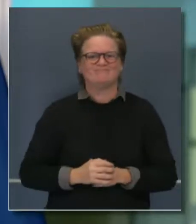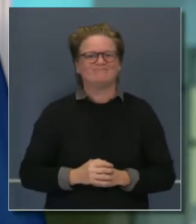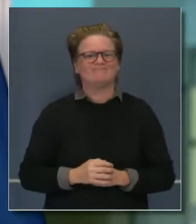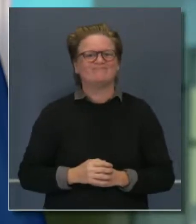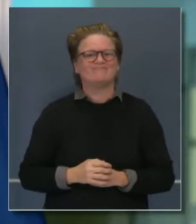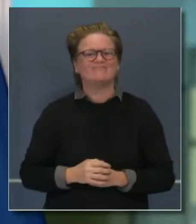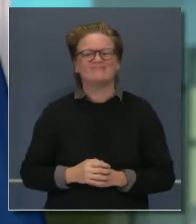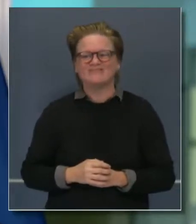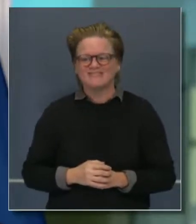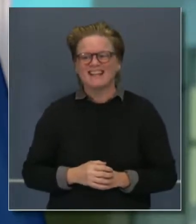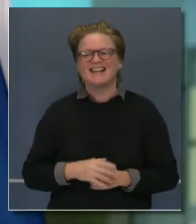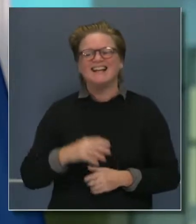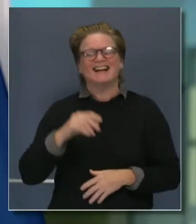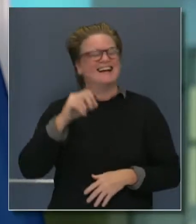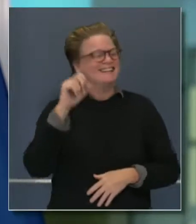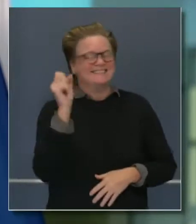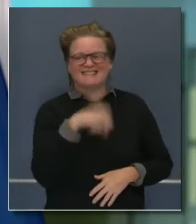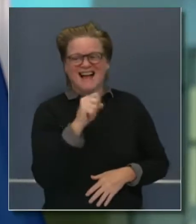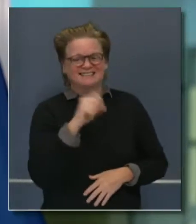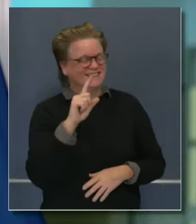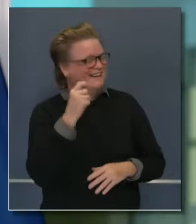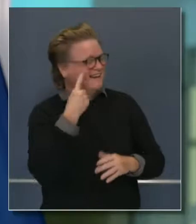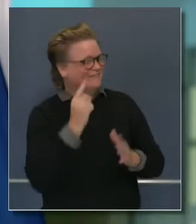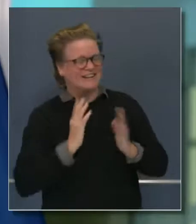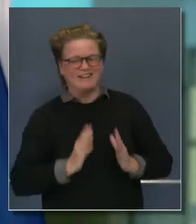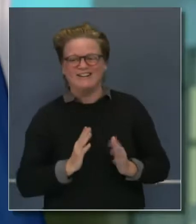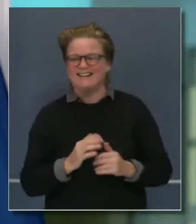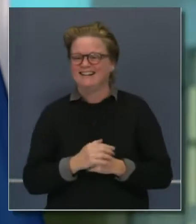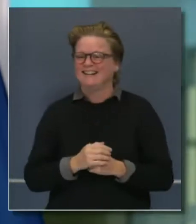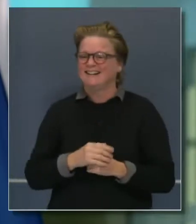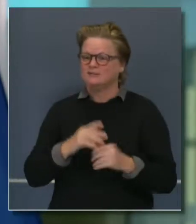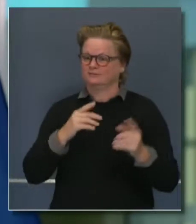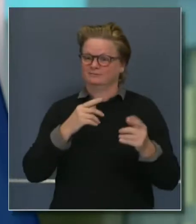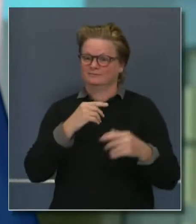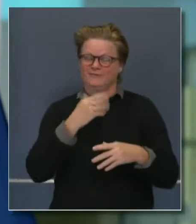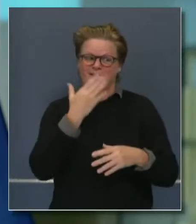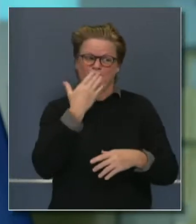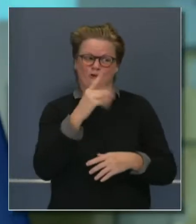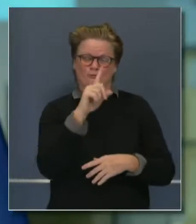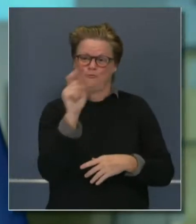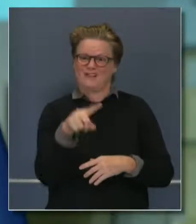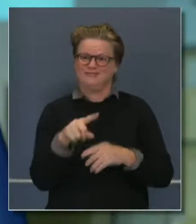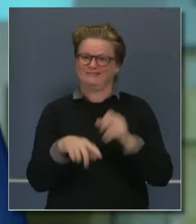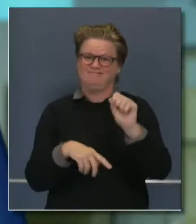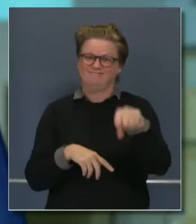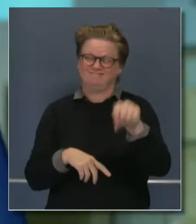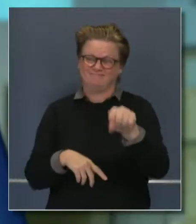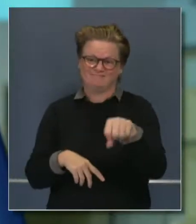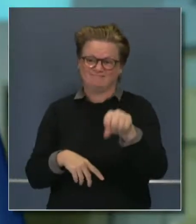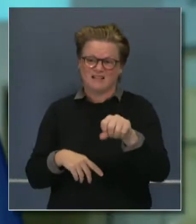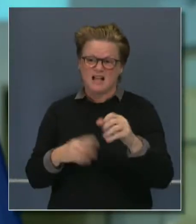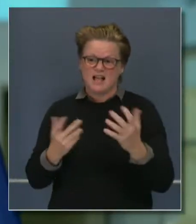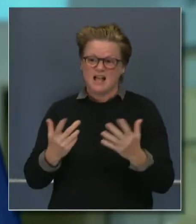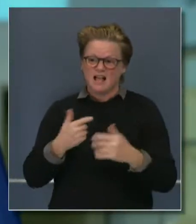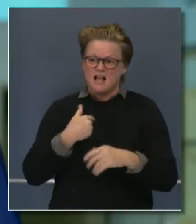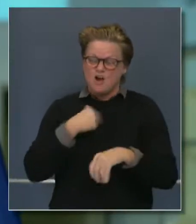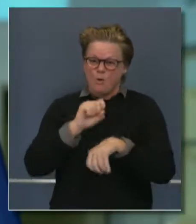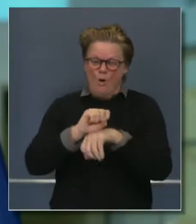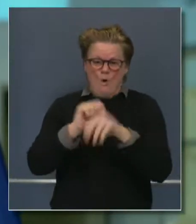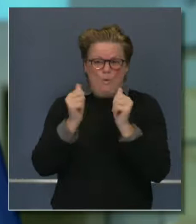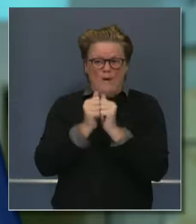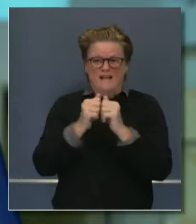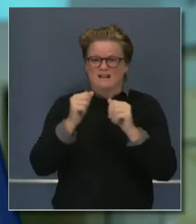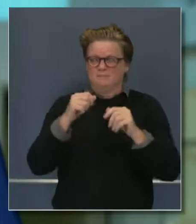Yes, Governor, and really this is the question, and we're working hard with our local public health leaders